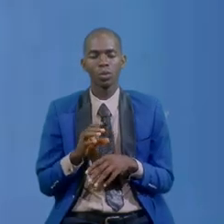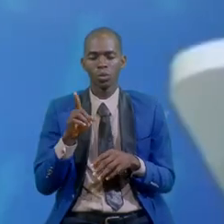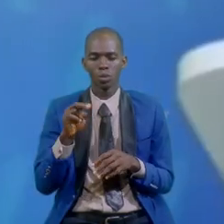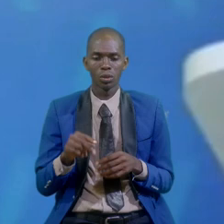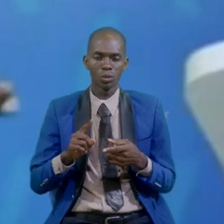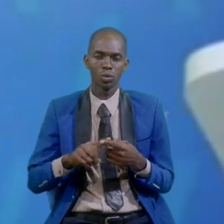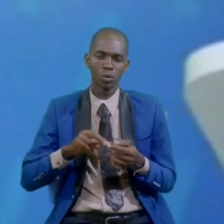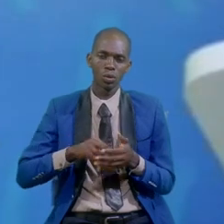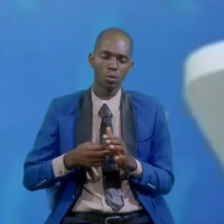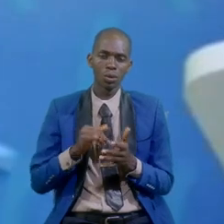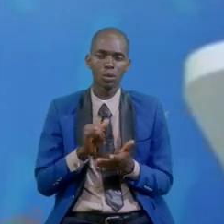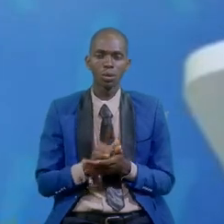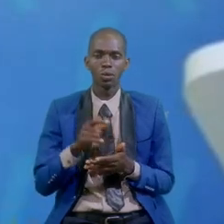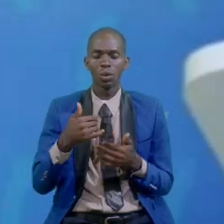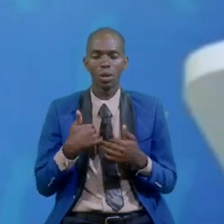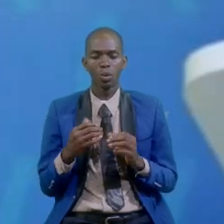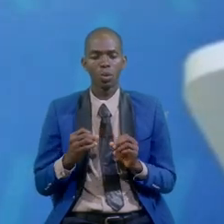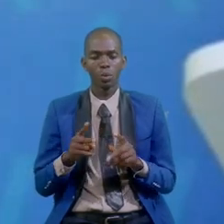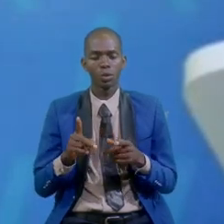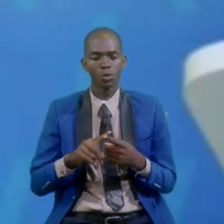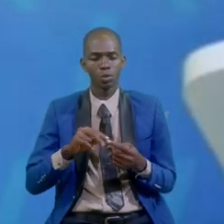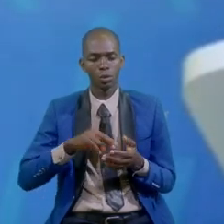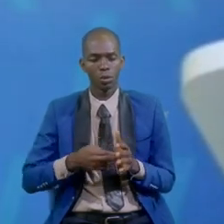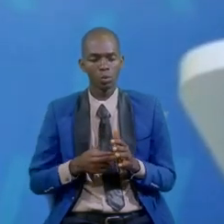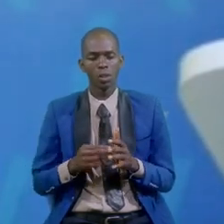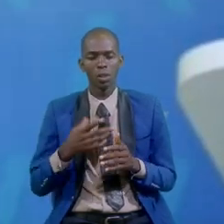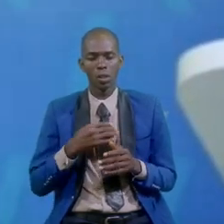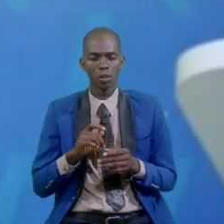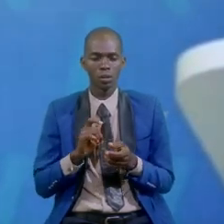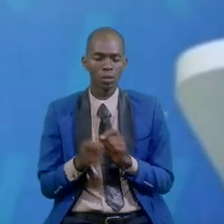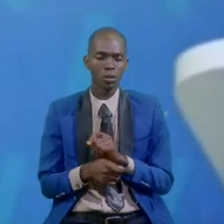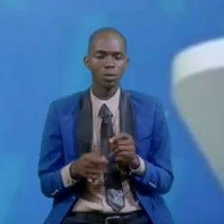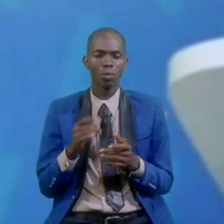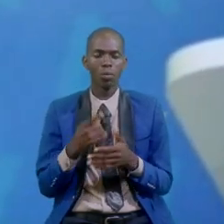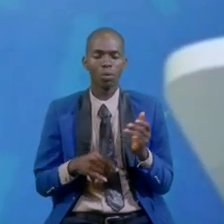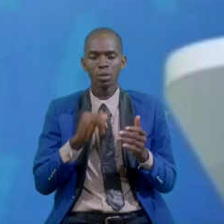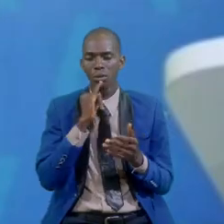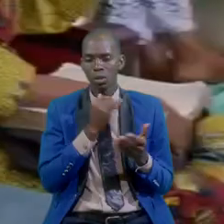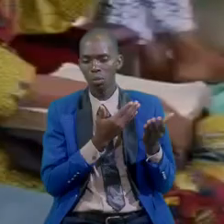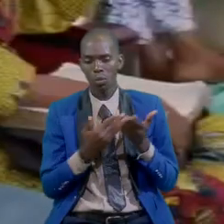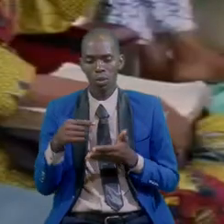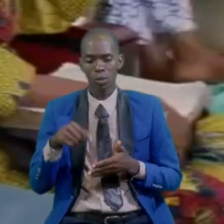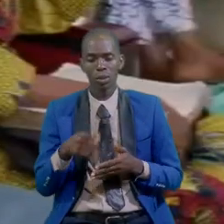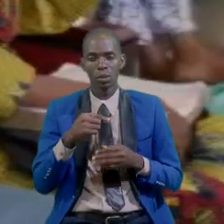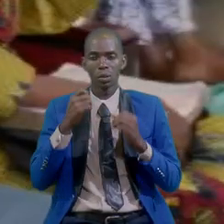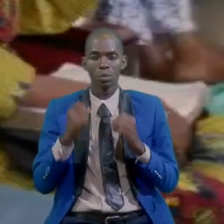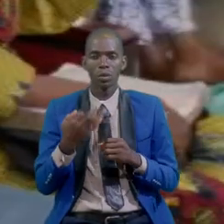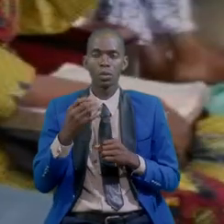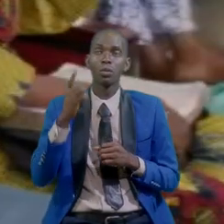from there to repair what is broken down, the power of God will follow you